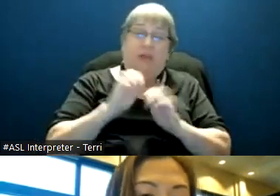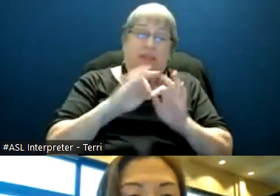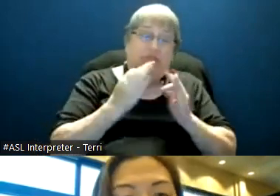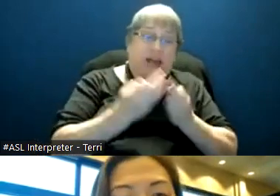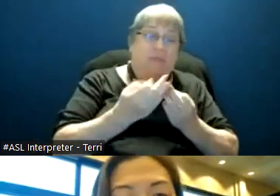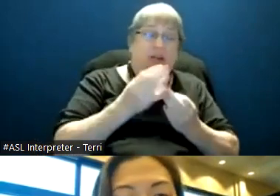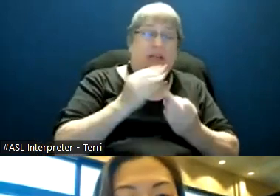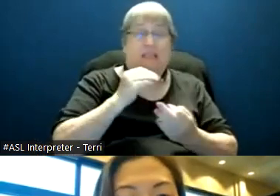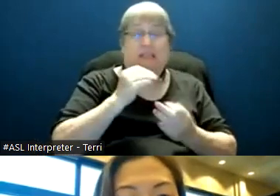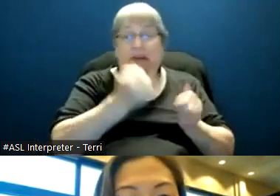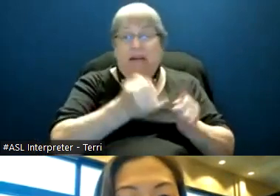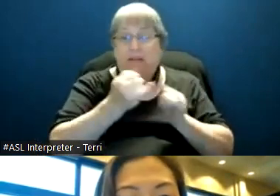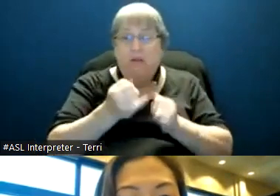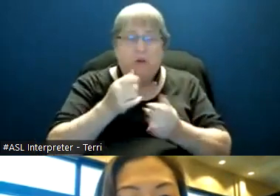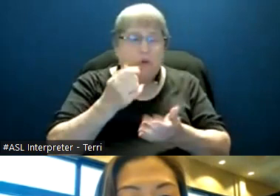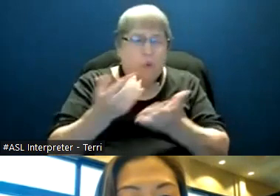them is the right place to start.